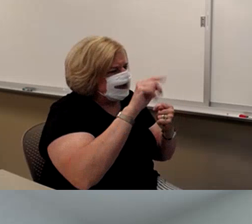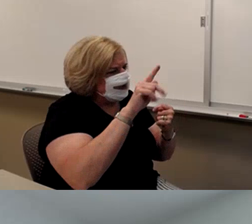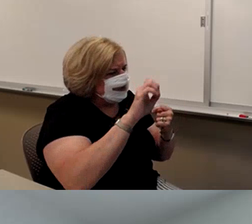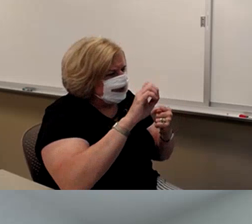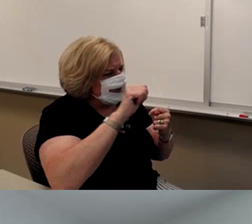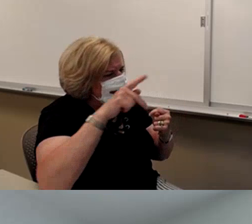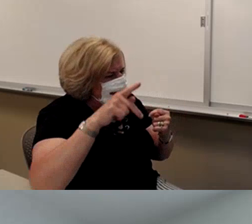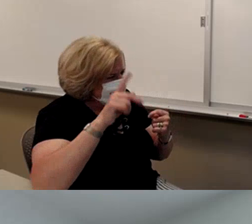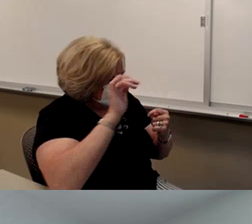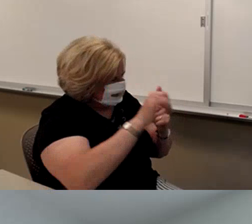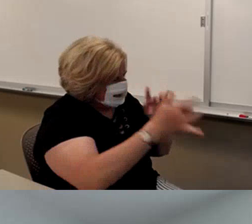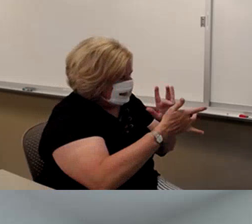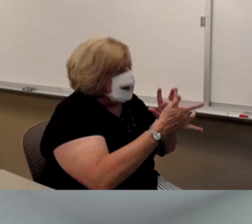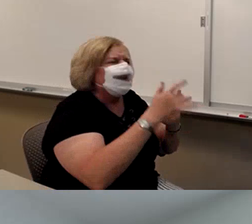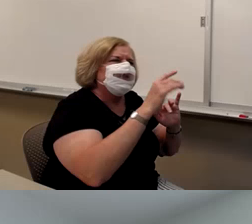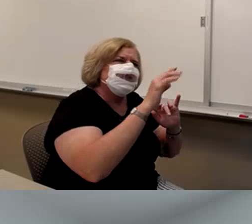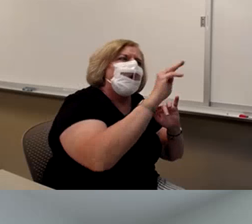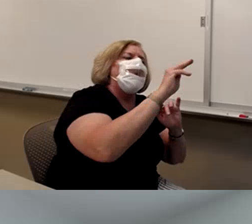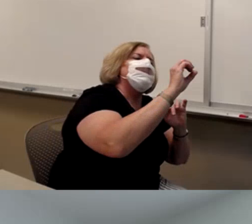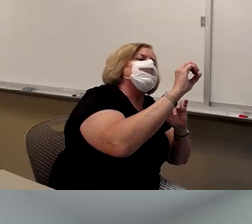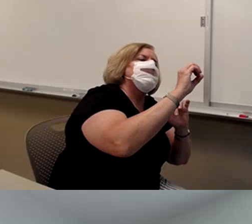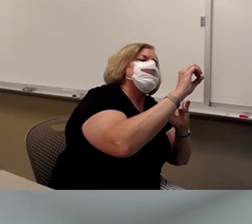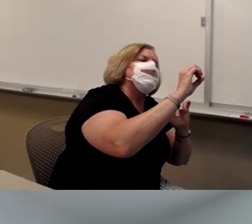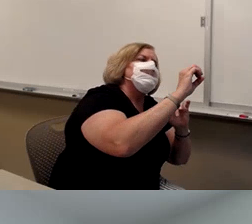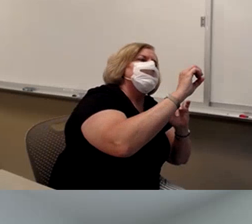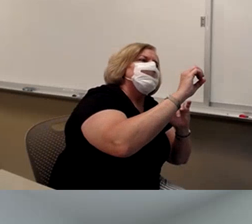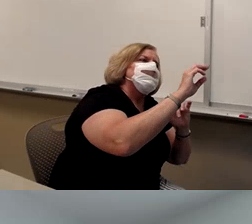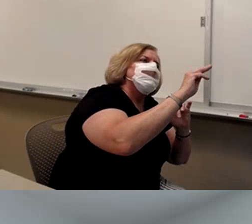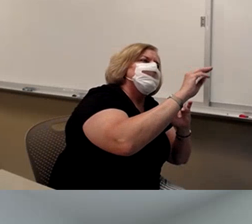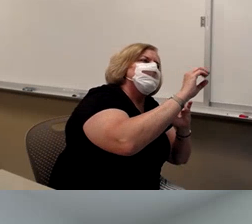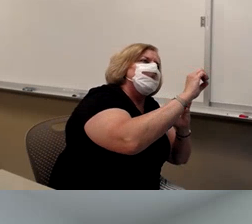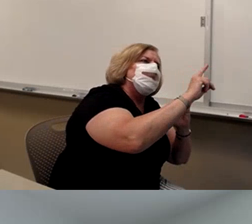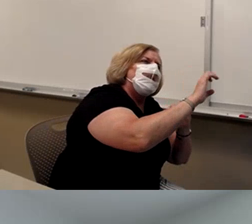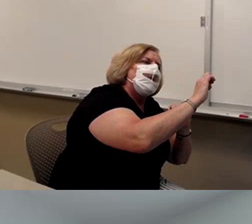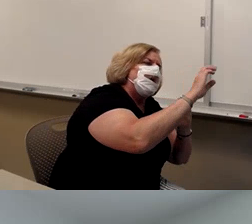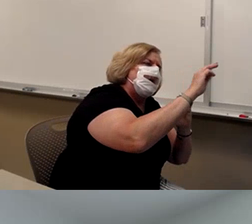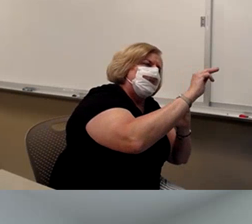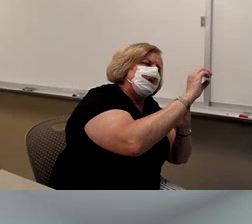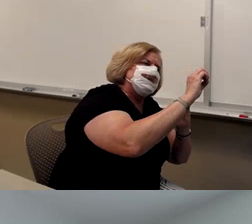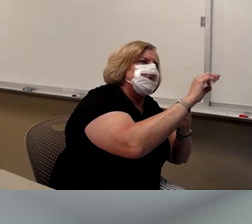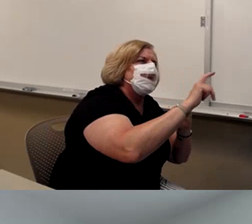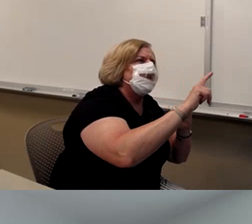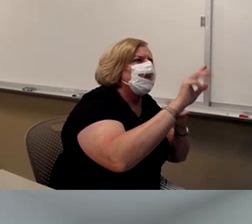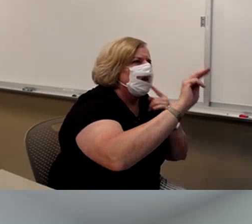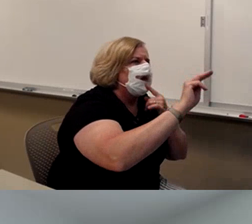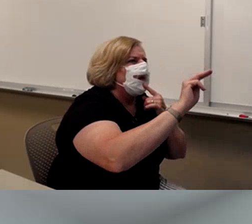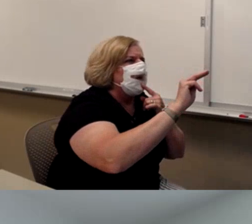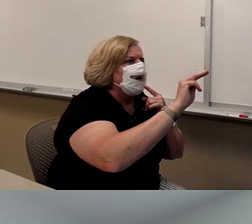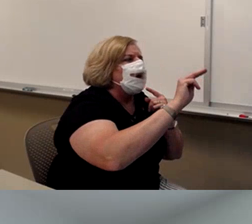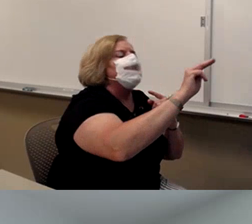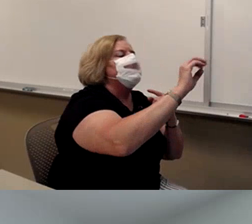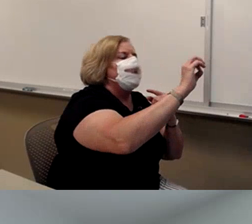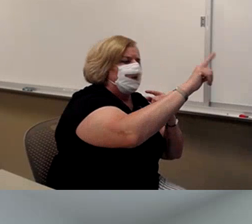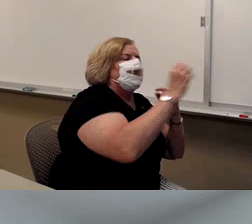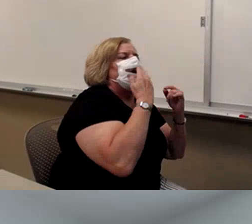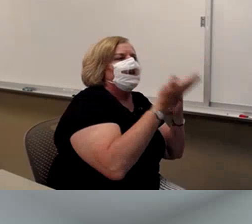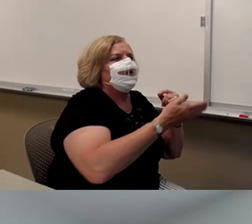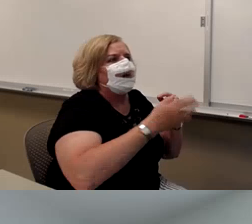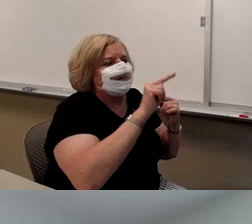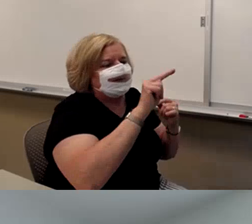I don't know. And I don't know if Christy's looked at that yet. There is a Zoom app too. I didn't want to say that. And I know ITS was exploring that a little